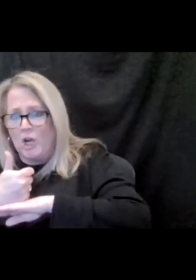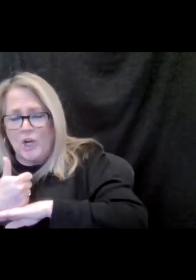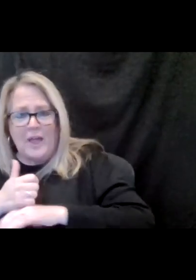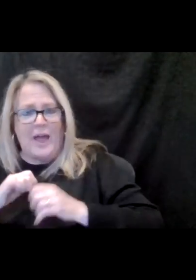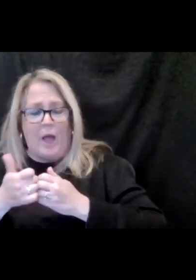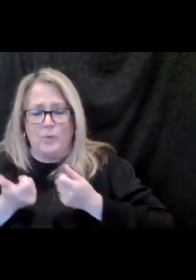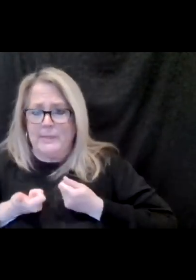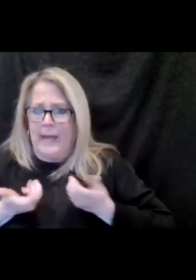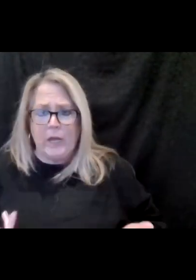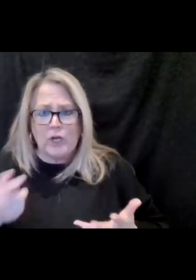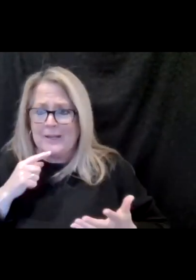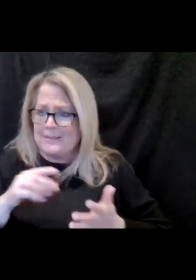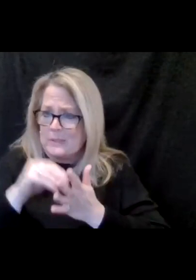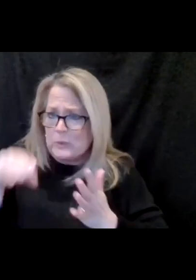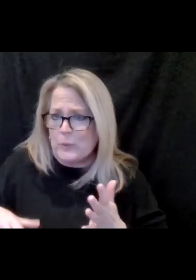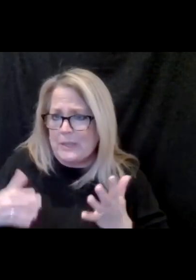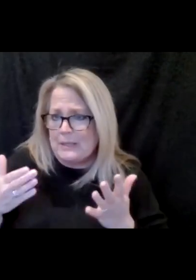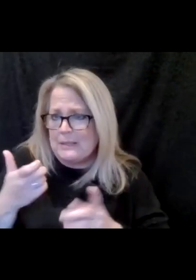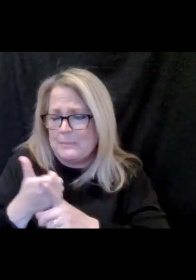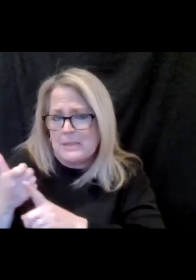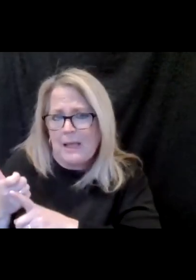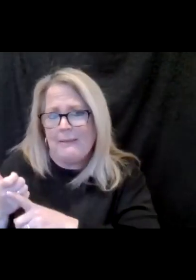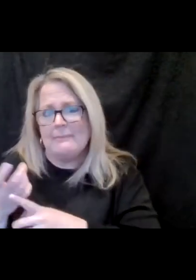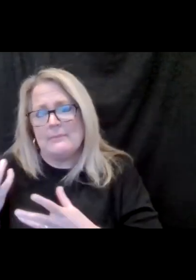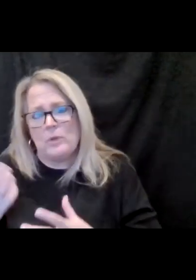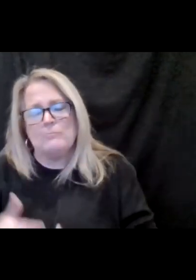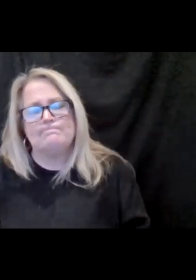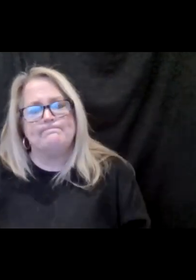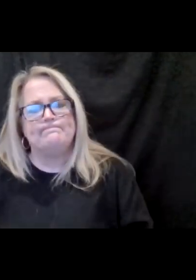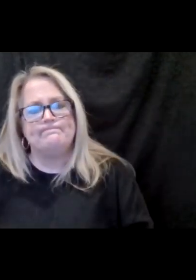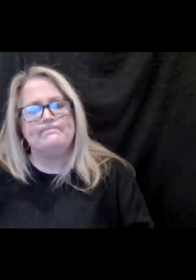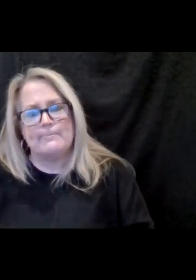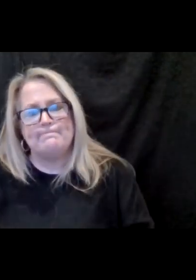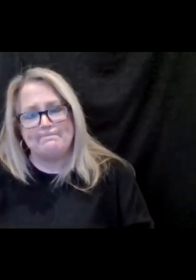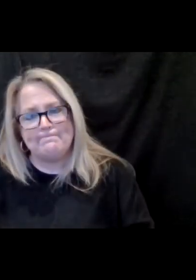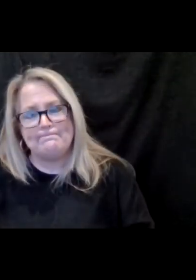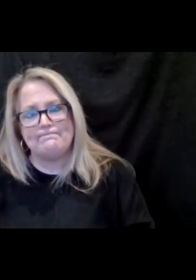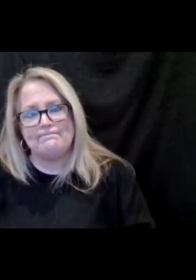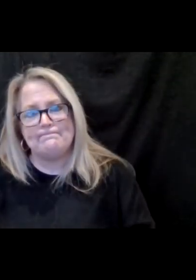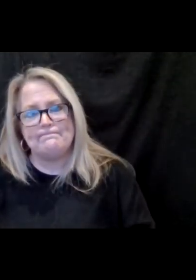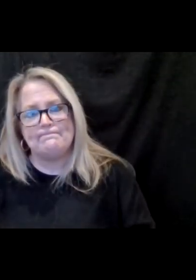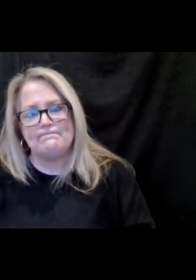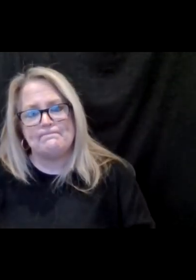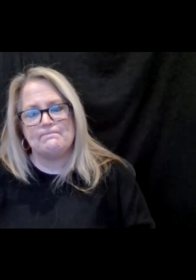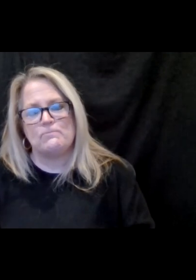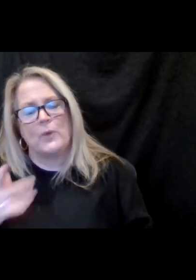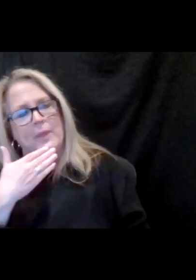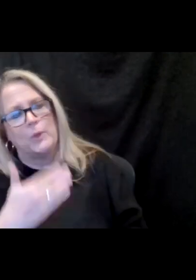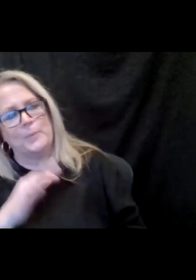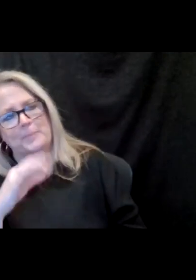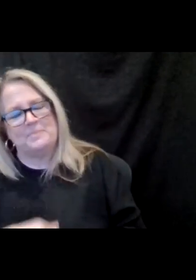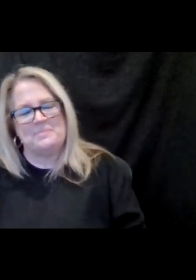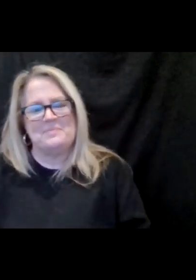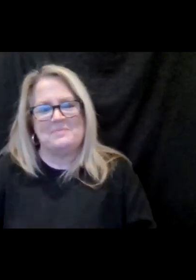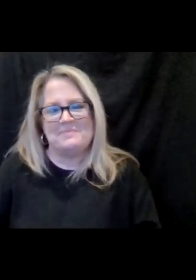tired is the student? So, yeah. Okay, thank you. You're